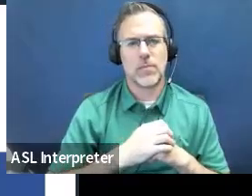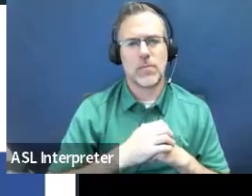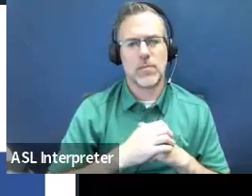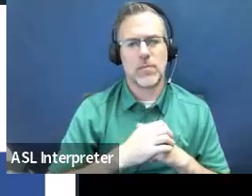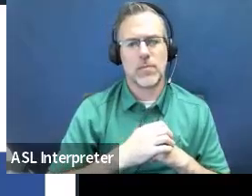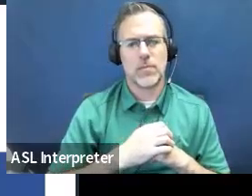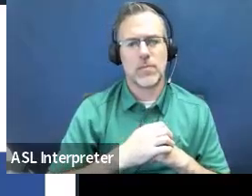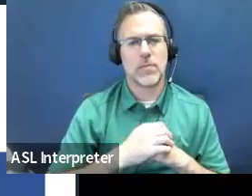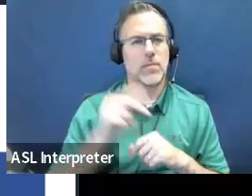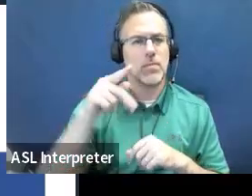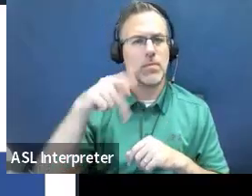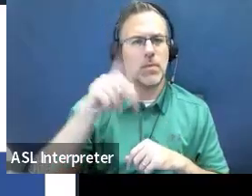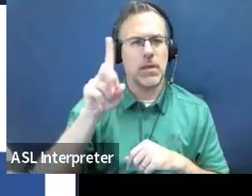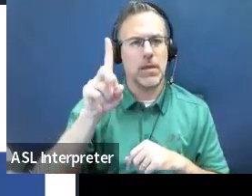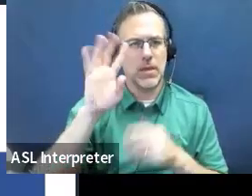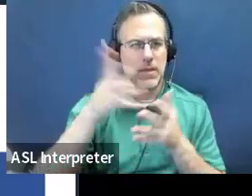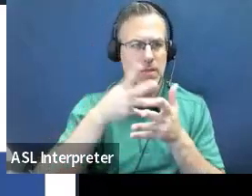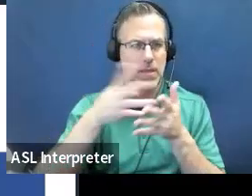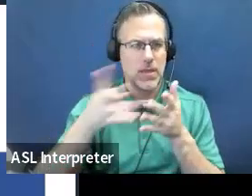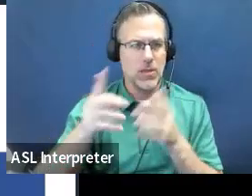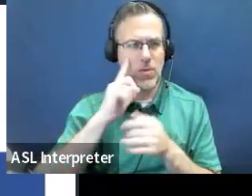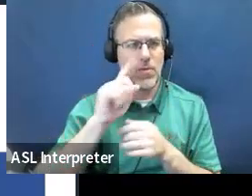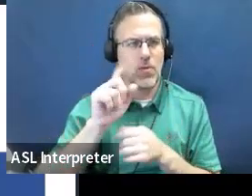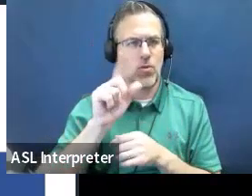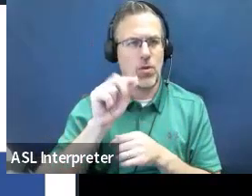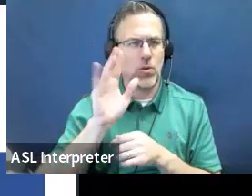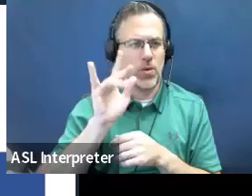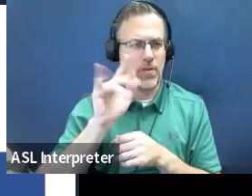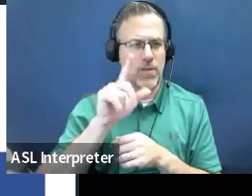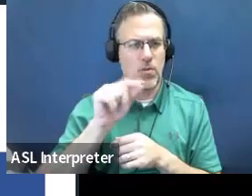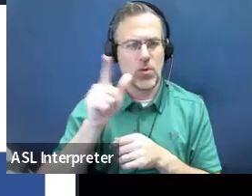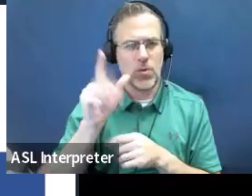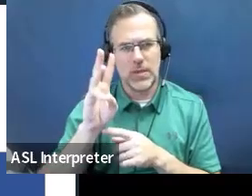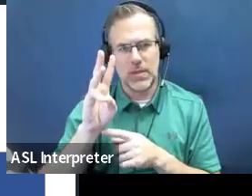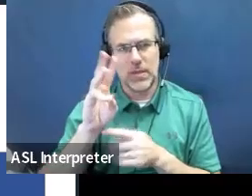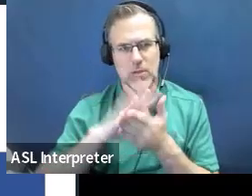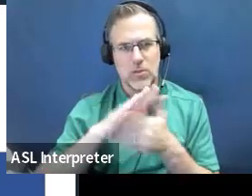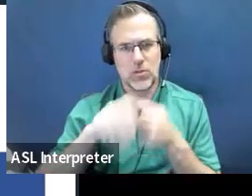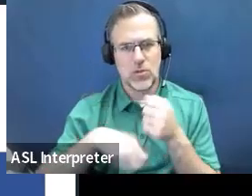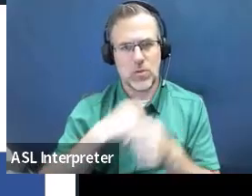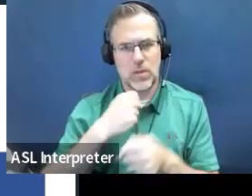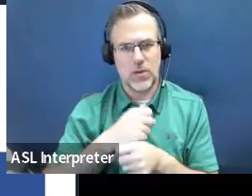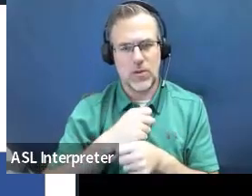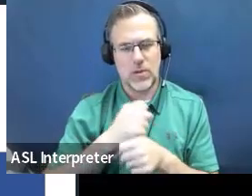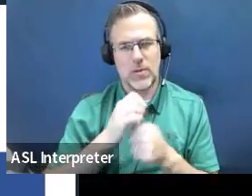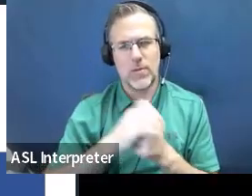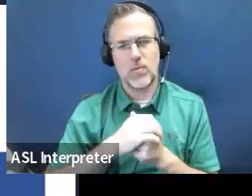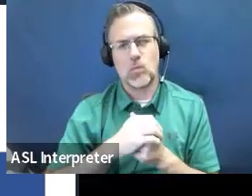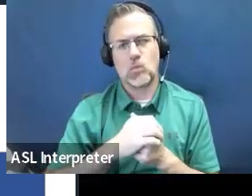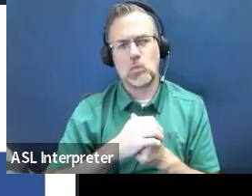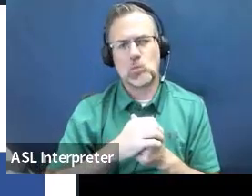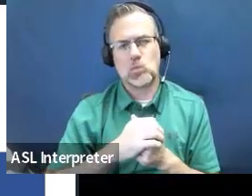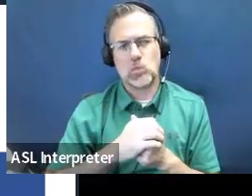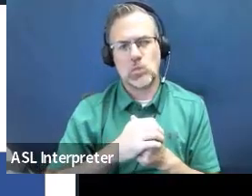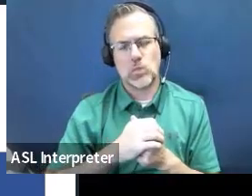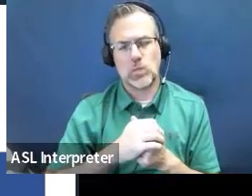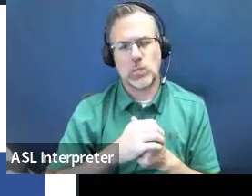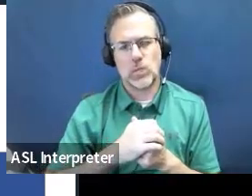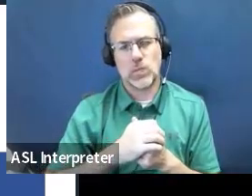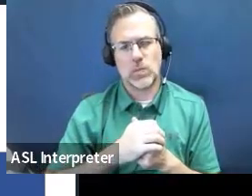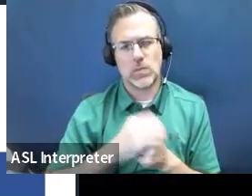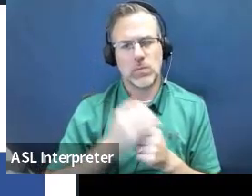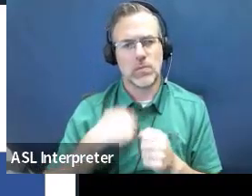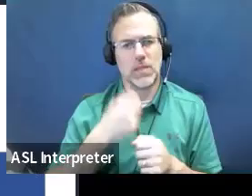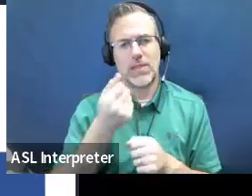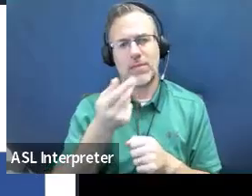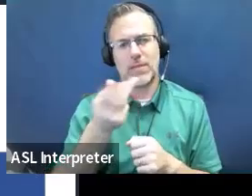This is our PD schedule for the 25-26 school year. We are here, okay? And so we have all